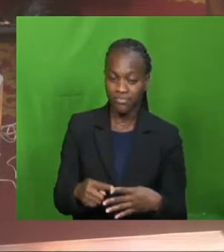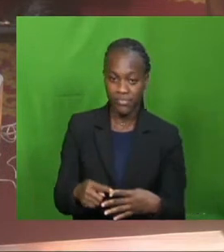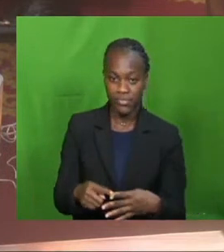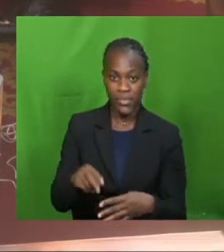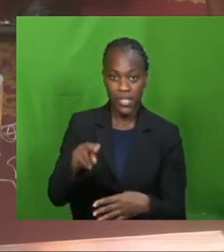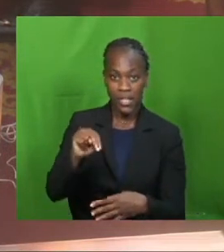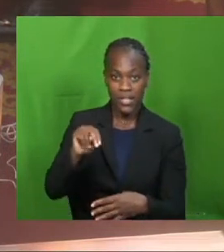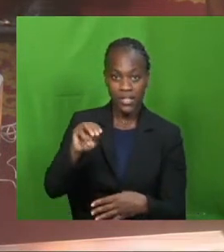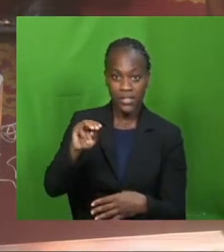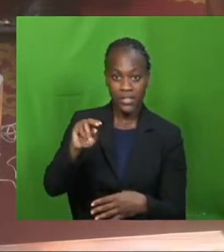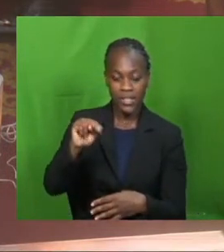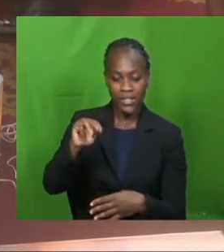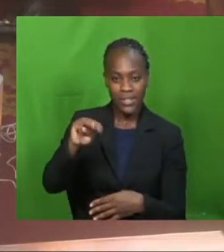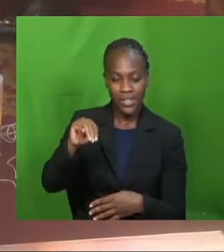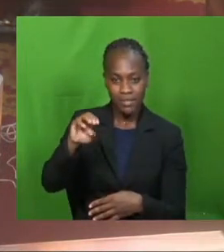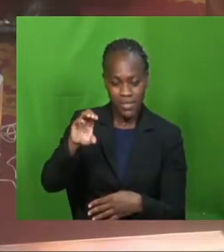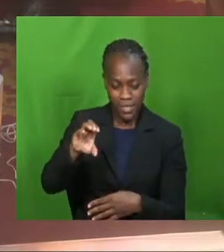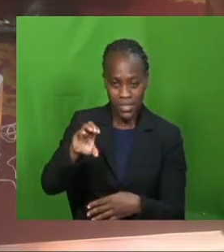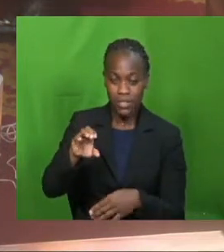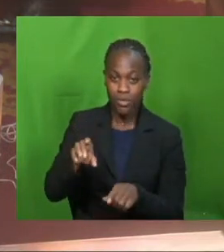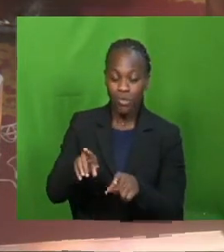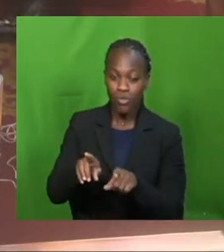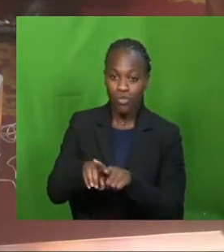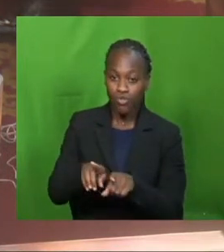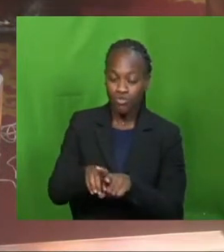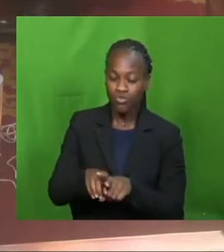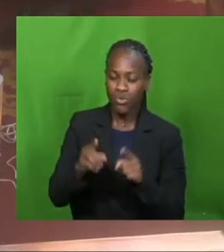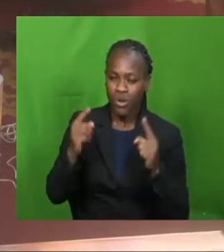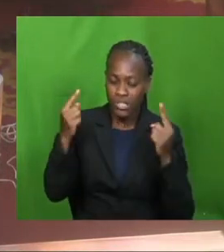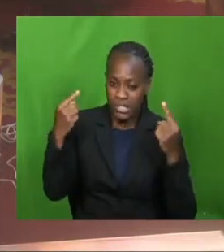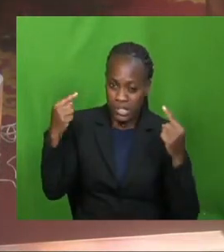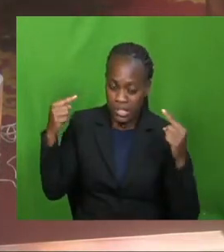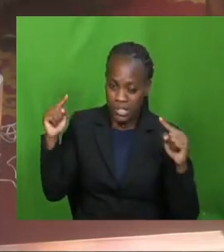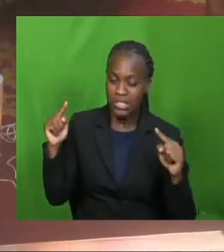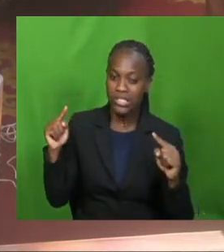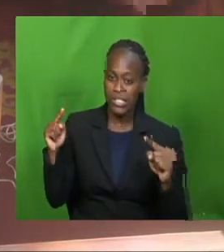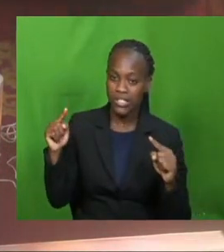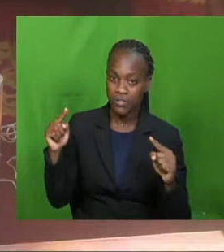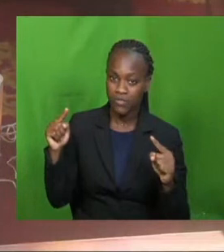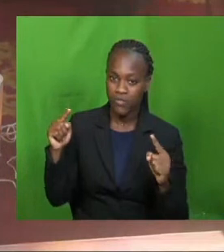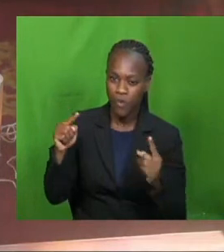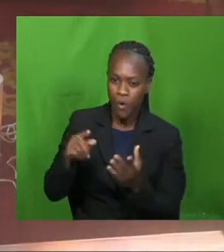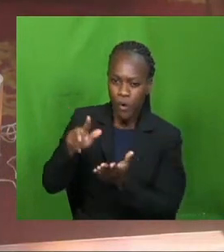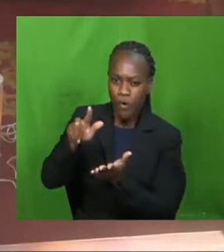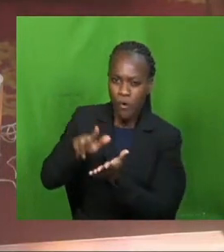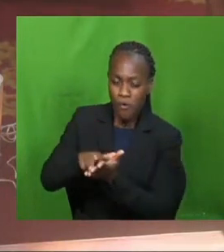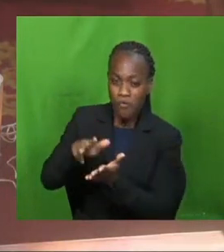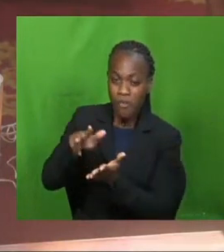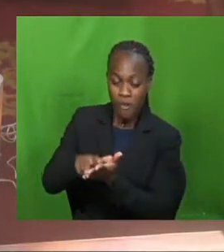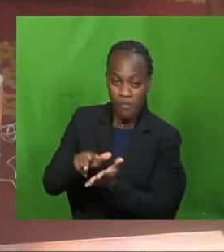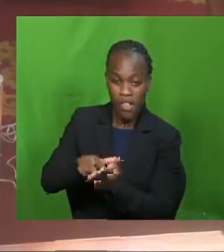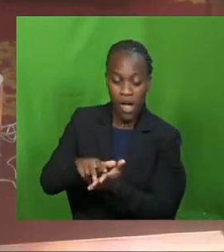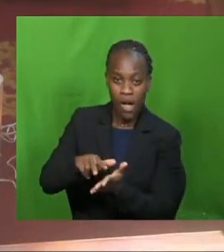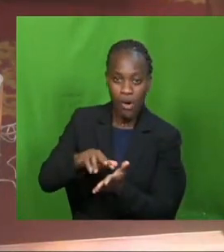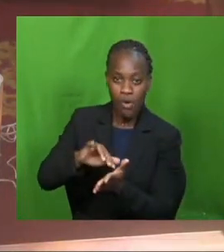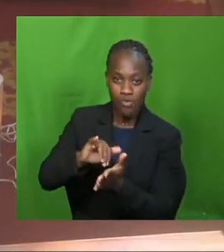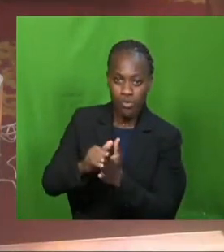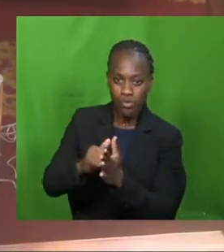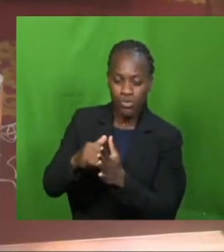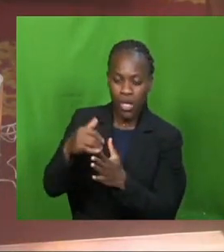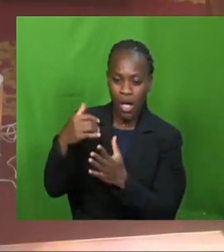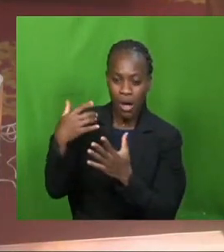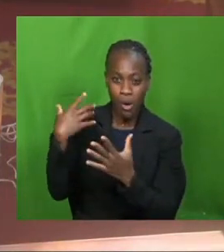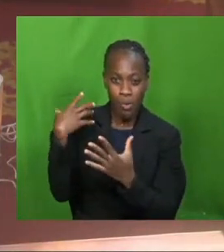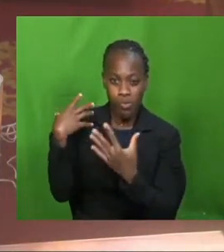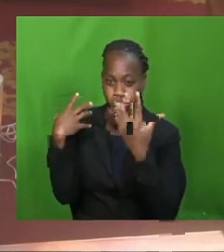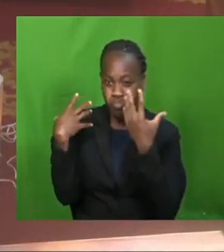industry of the office, successfully validated and followed up for correction the report of alleged assault on CTFM